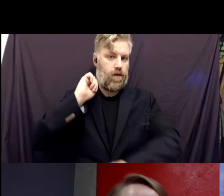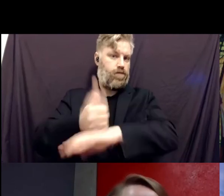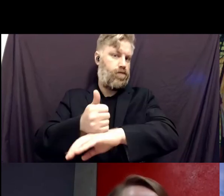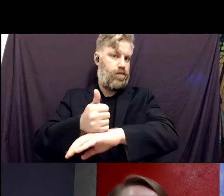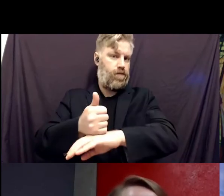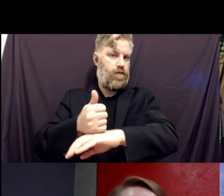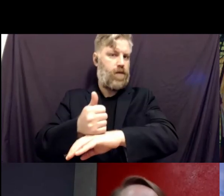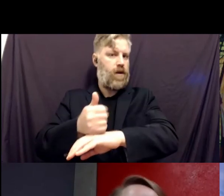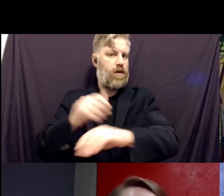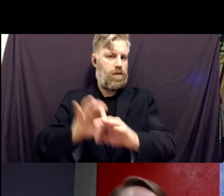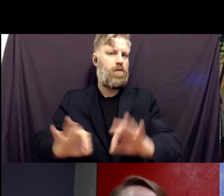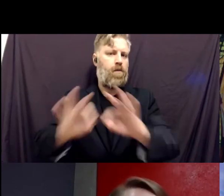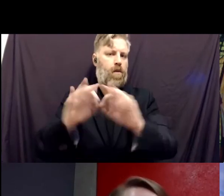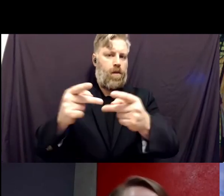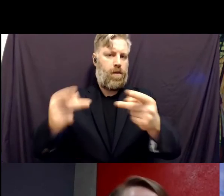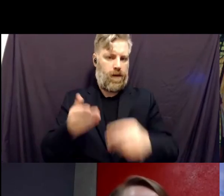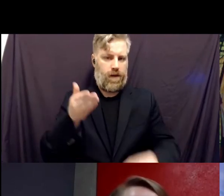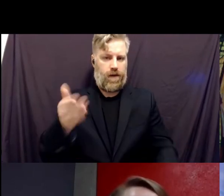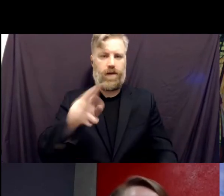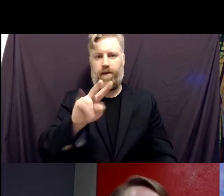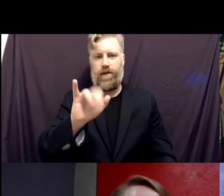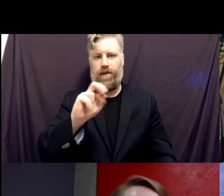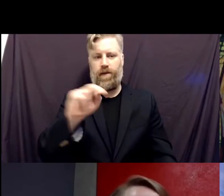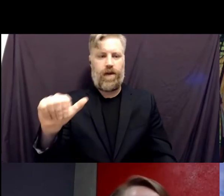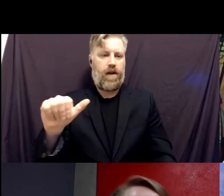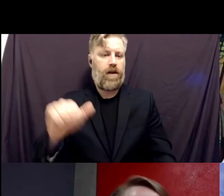Vienna. And please